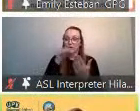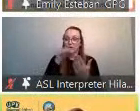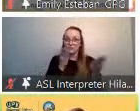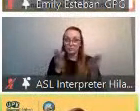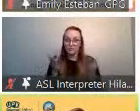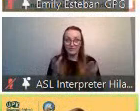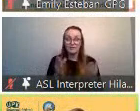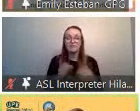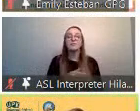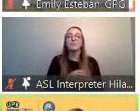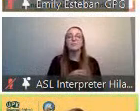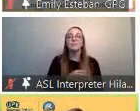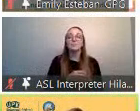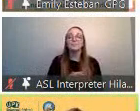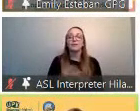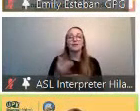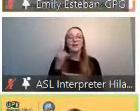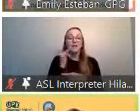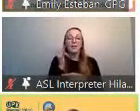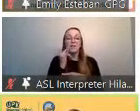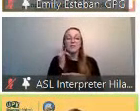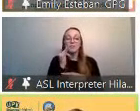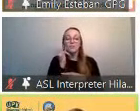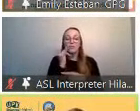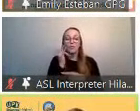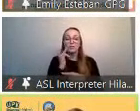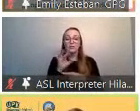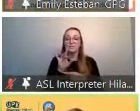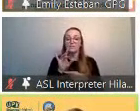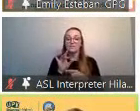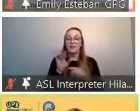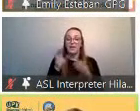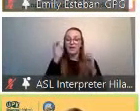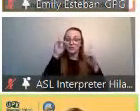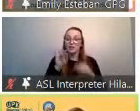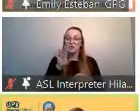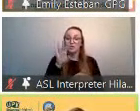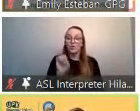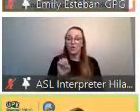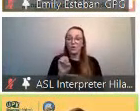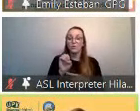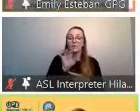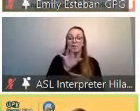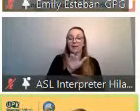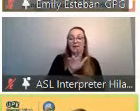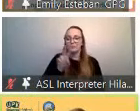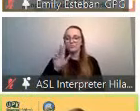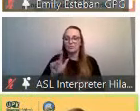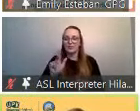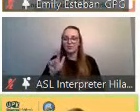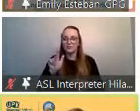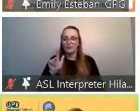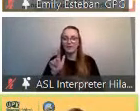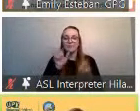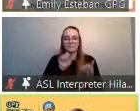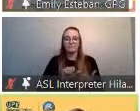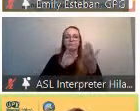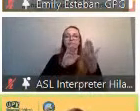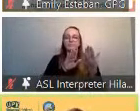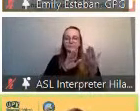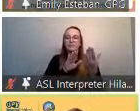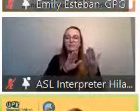Section 8223 addresses FECHN requirements for CDE programs, while the Welfare and Institutions Code